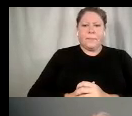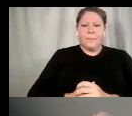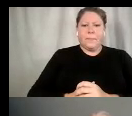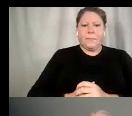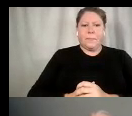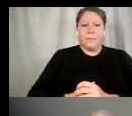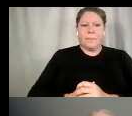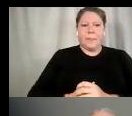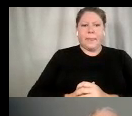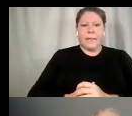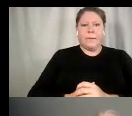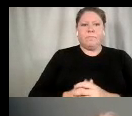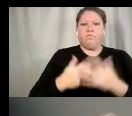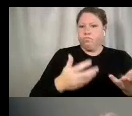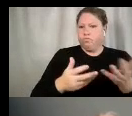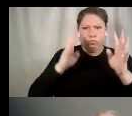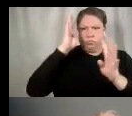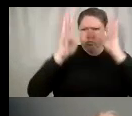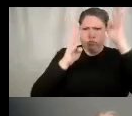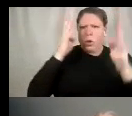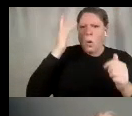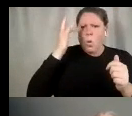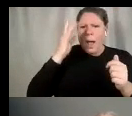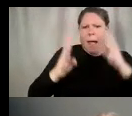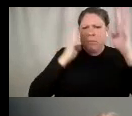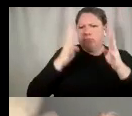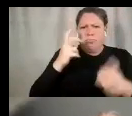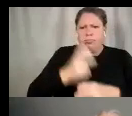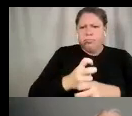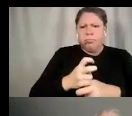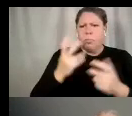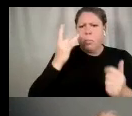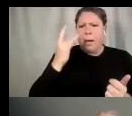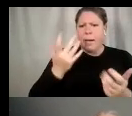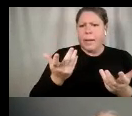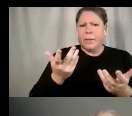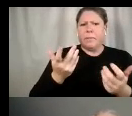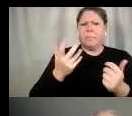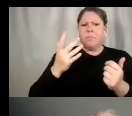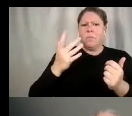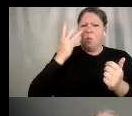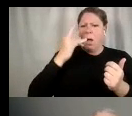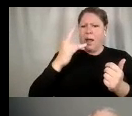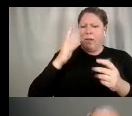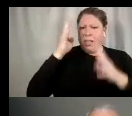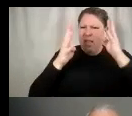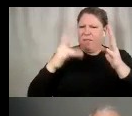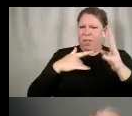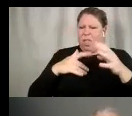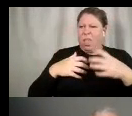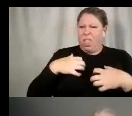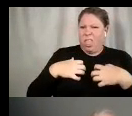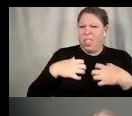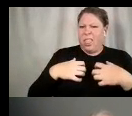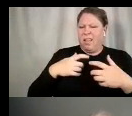take a look at creativity. Why is creativity so hard? Why do we feel challenged by creativity? Well, the primary